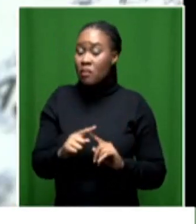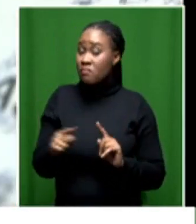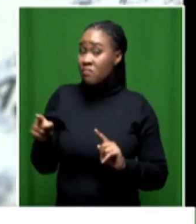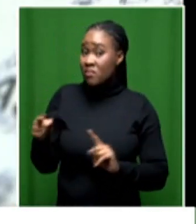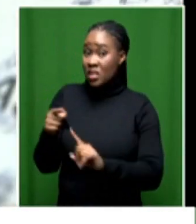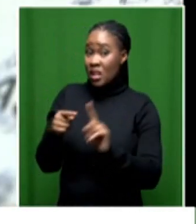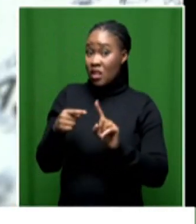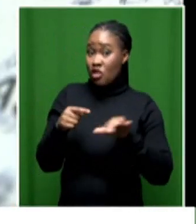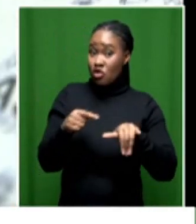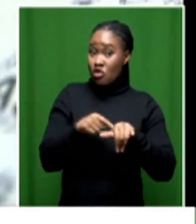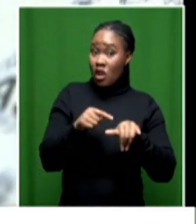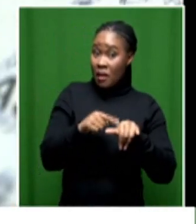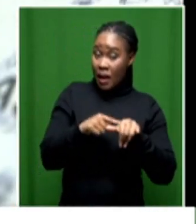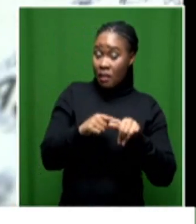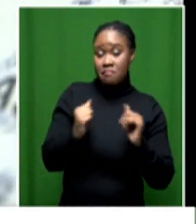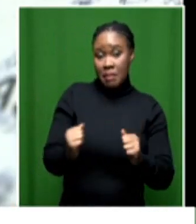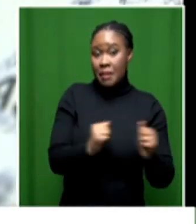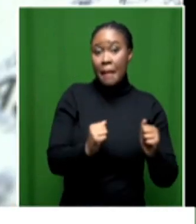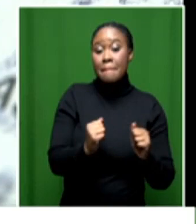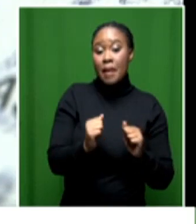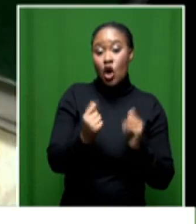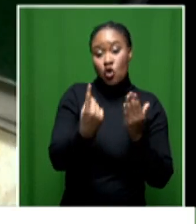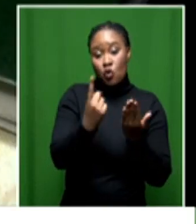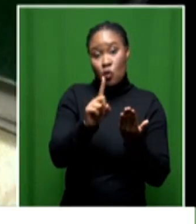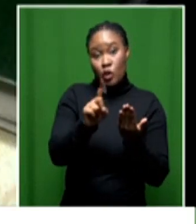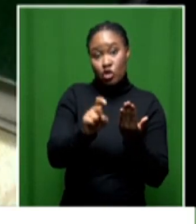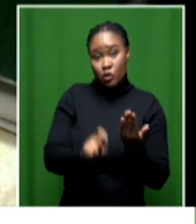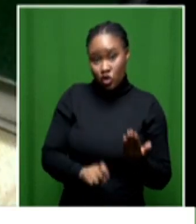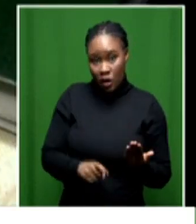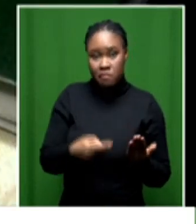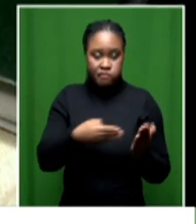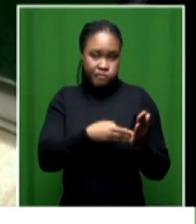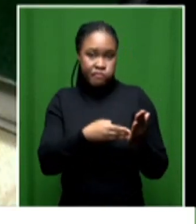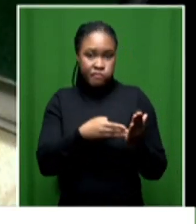and the questionnaire remains. John Beaver, SABC News, Bristol.